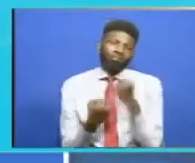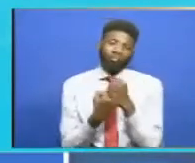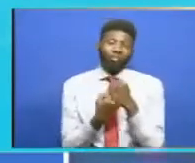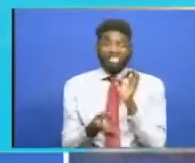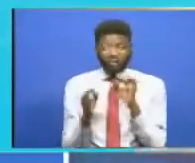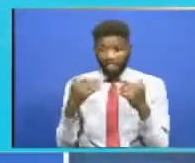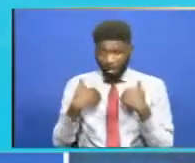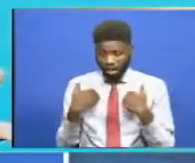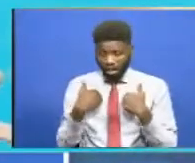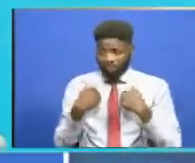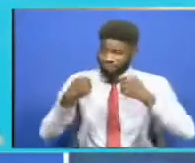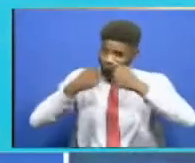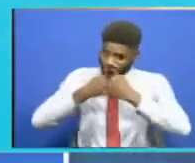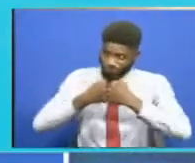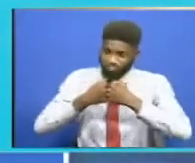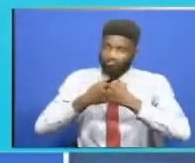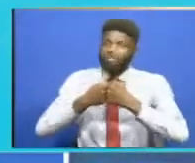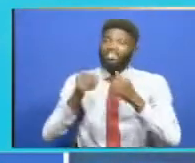contested referendum,